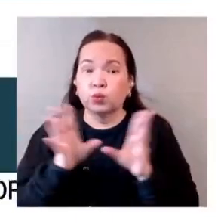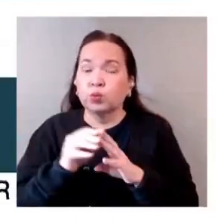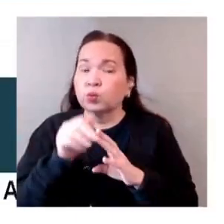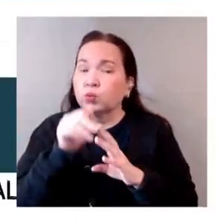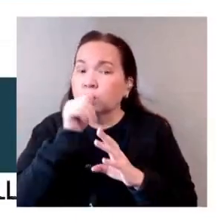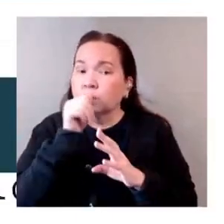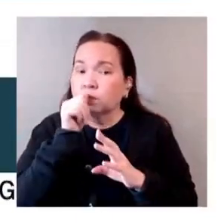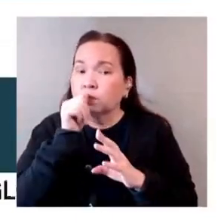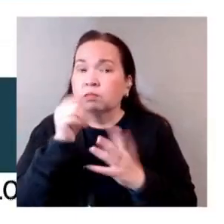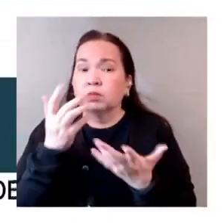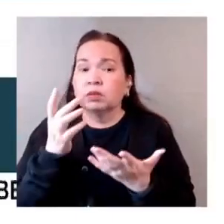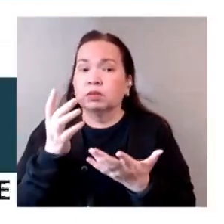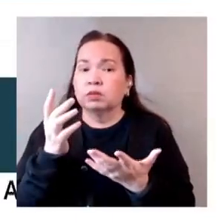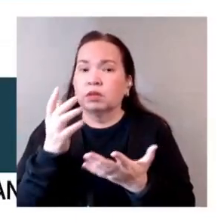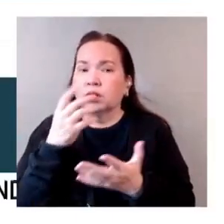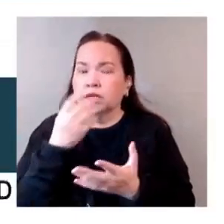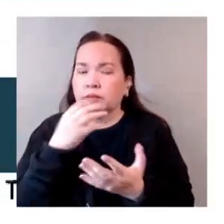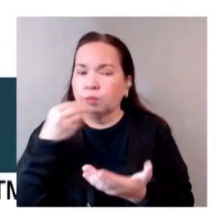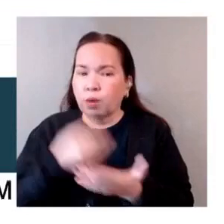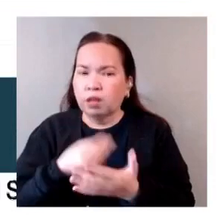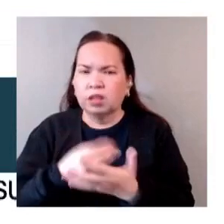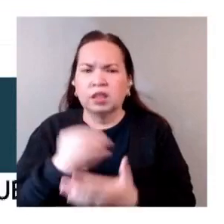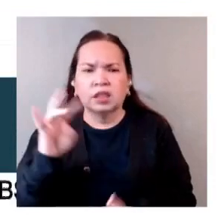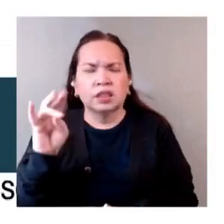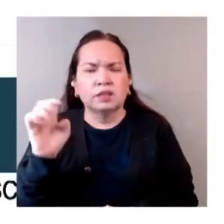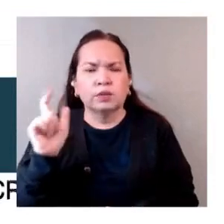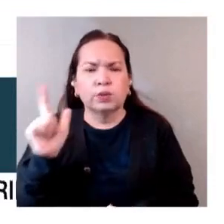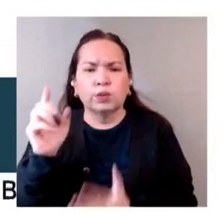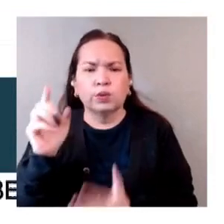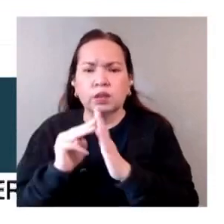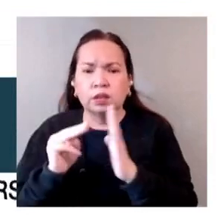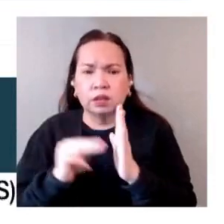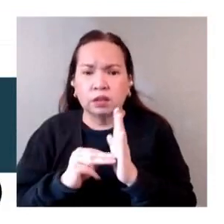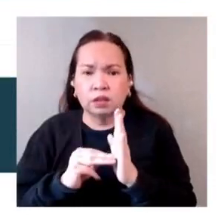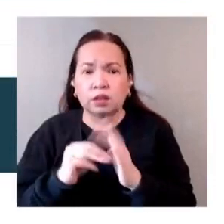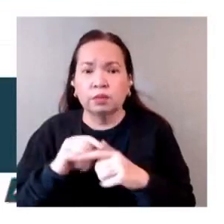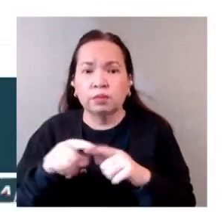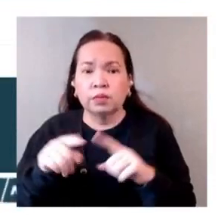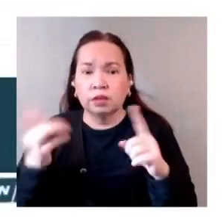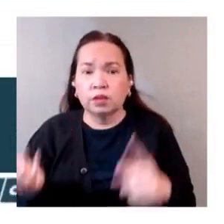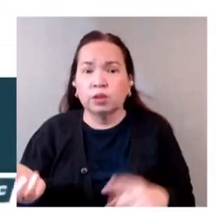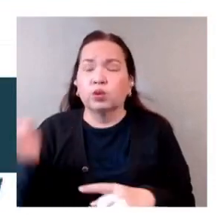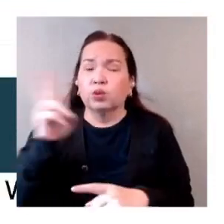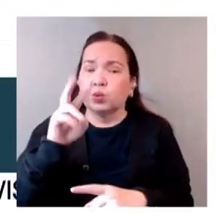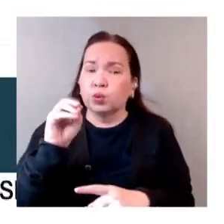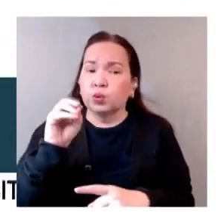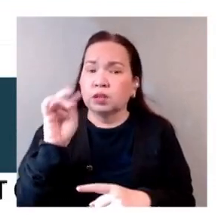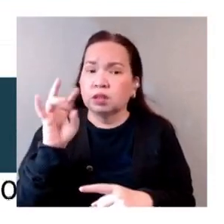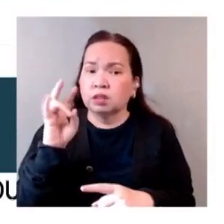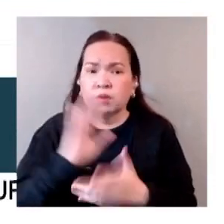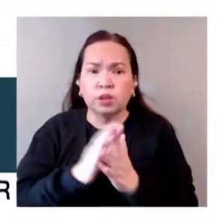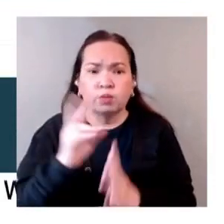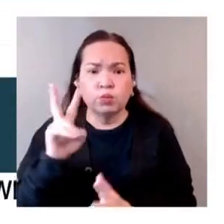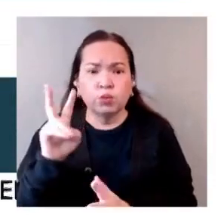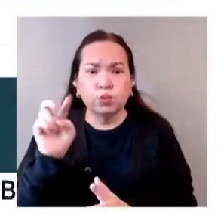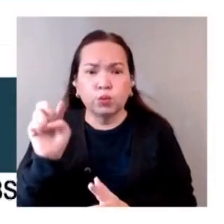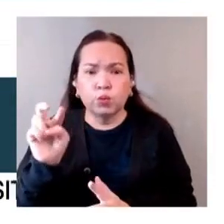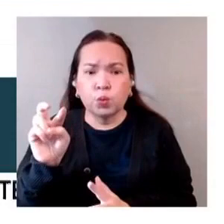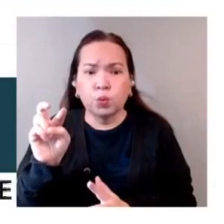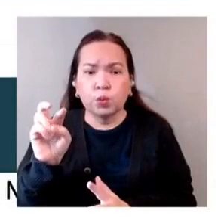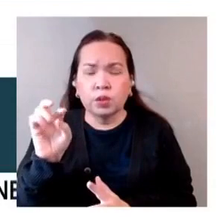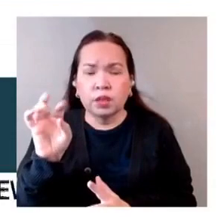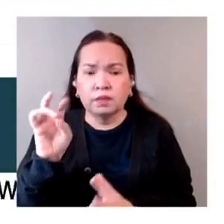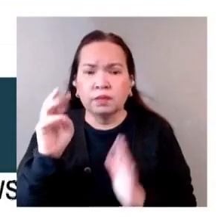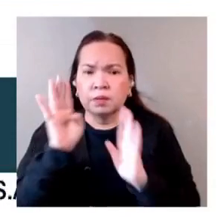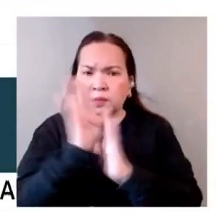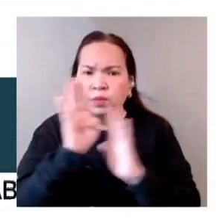was 720 million. In 2017, It jumped to 2.07 billion. At makikita mo, pagdating